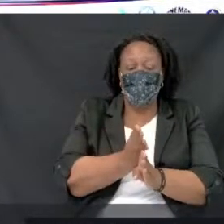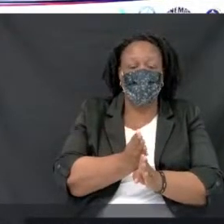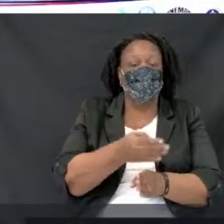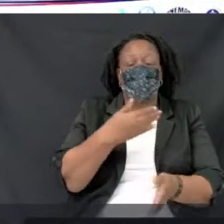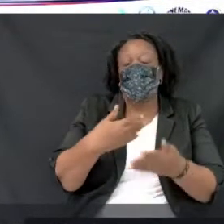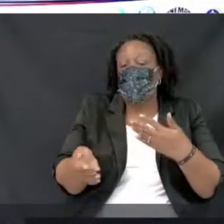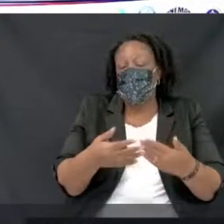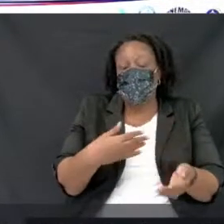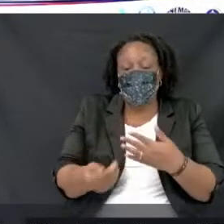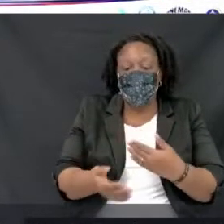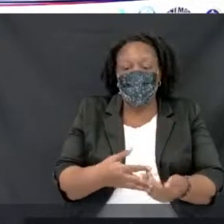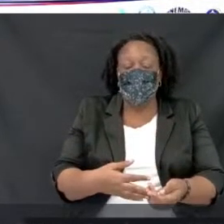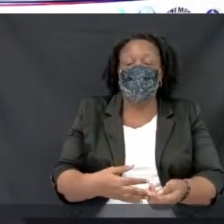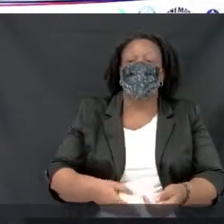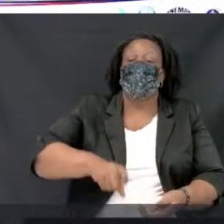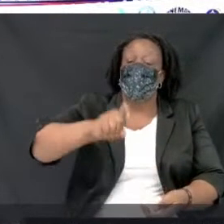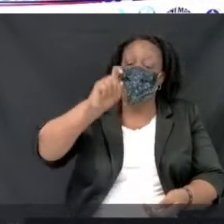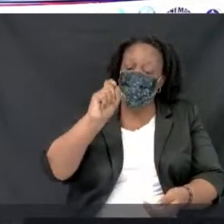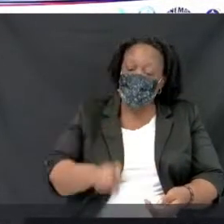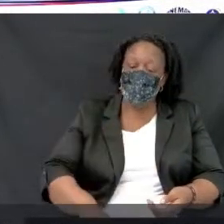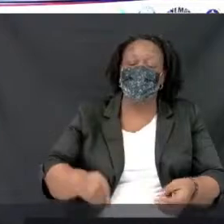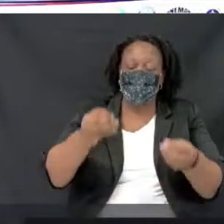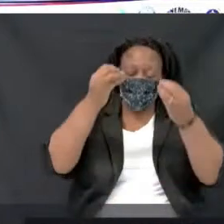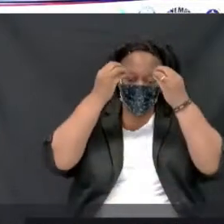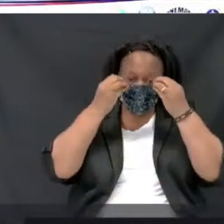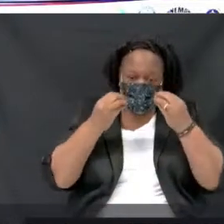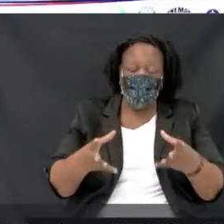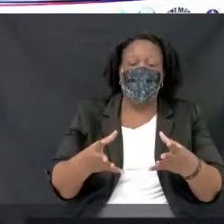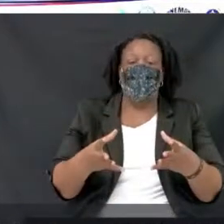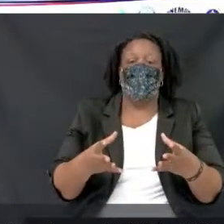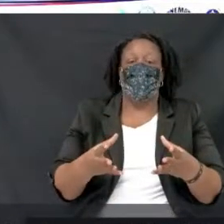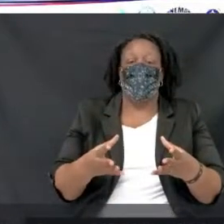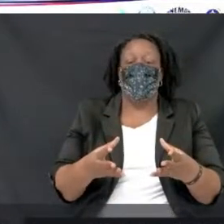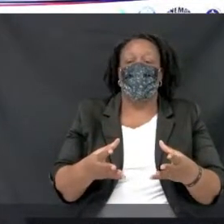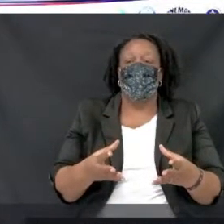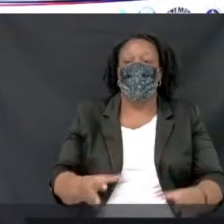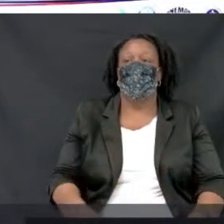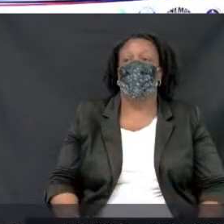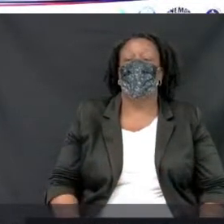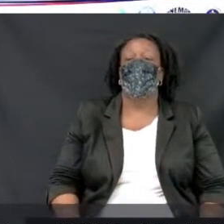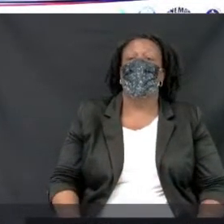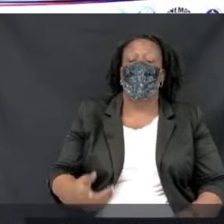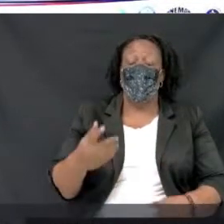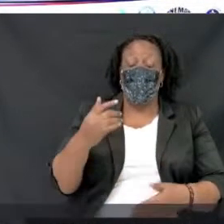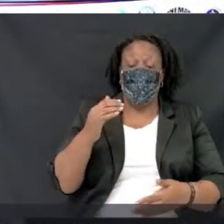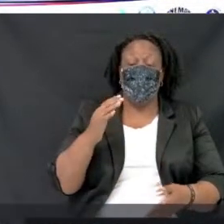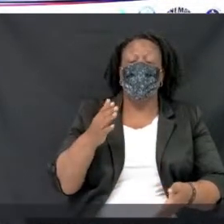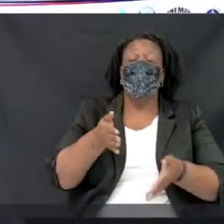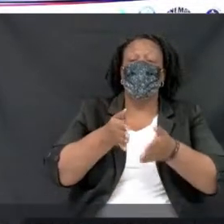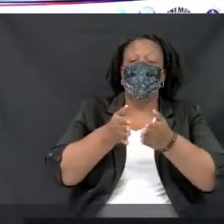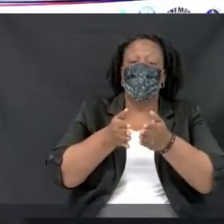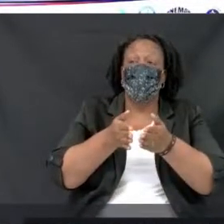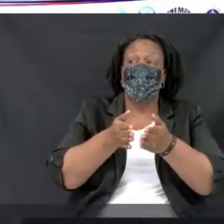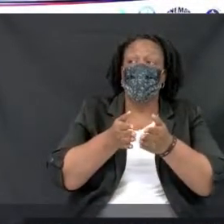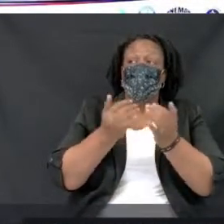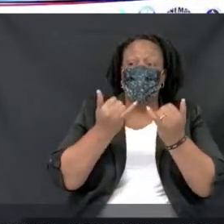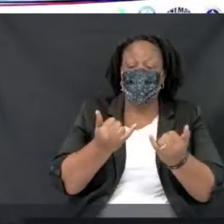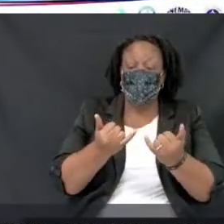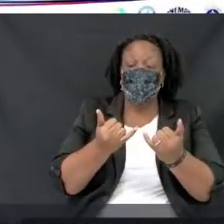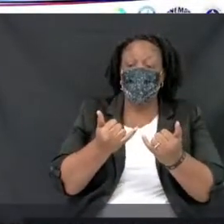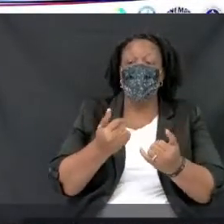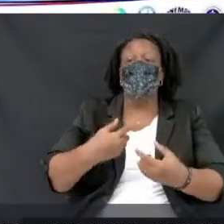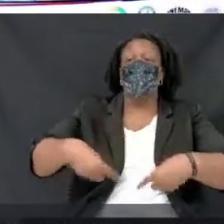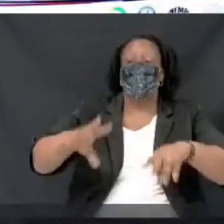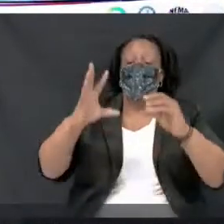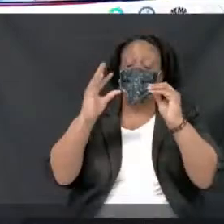the protocols. So what we will do, and thank you for this question, what we will do again, we will engage the operators, we